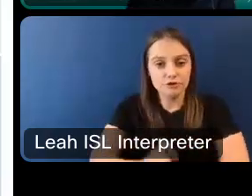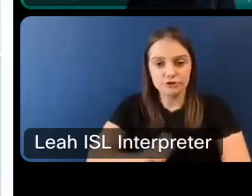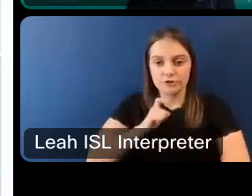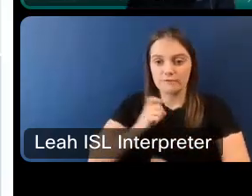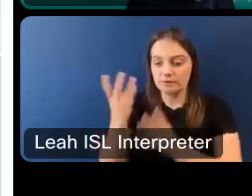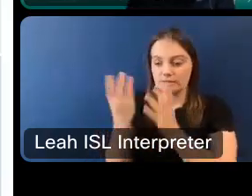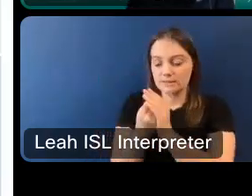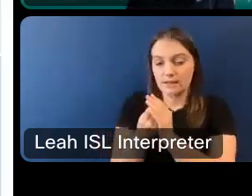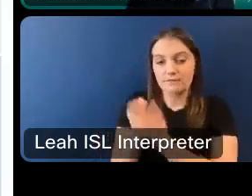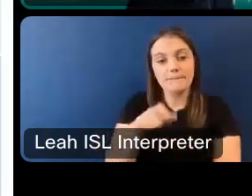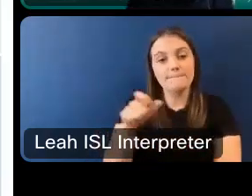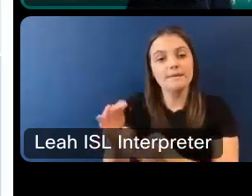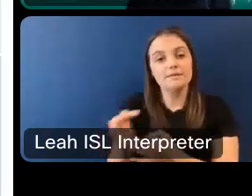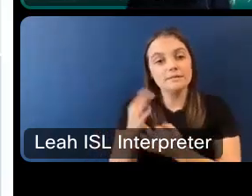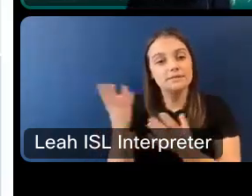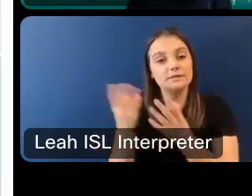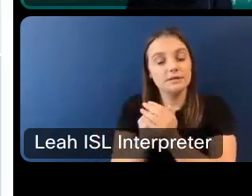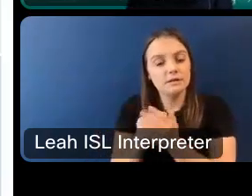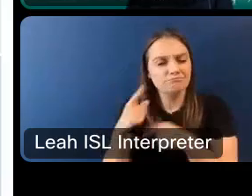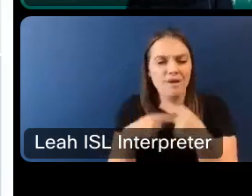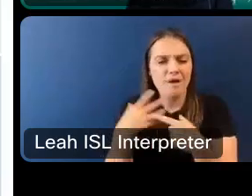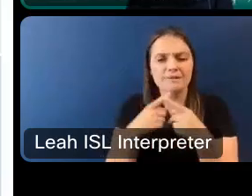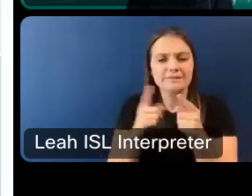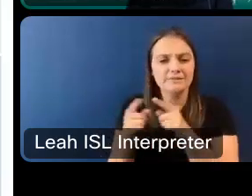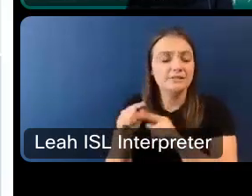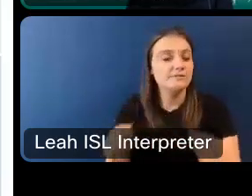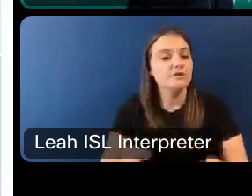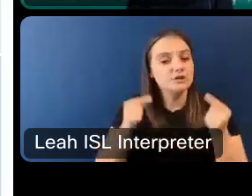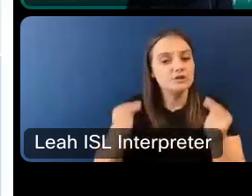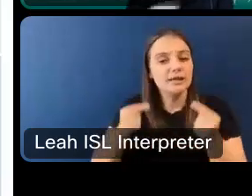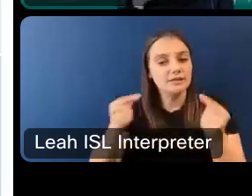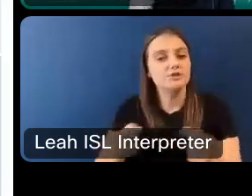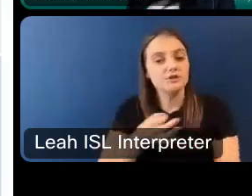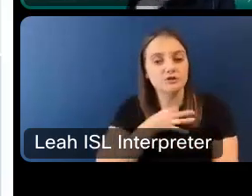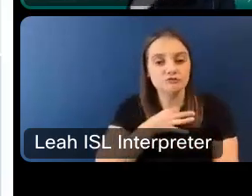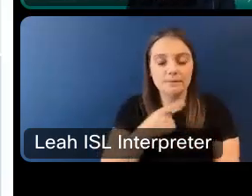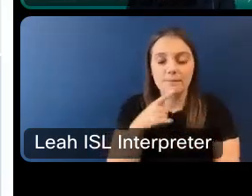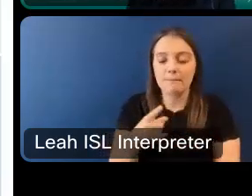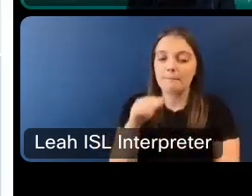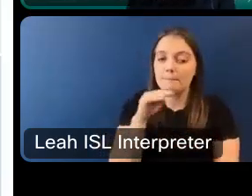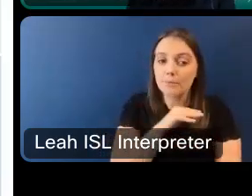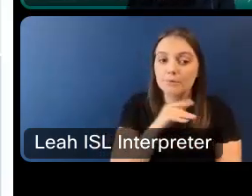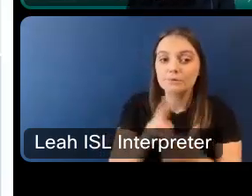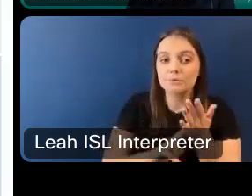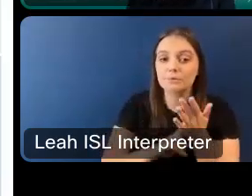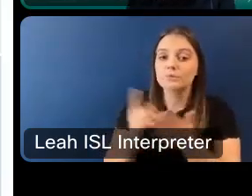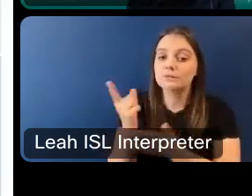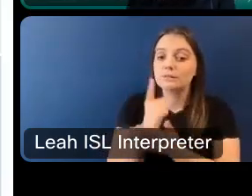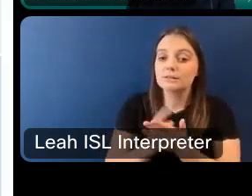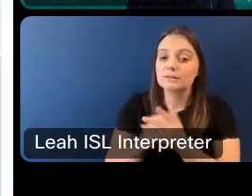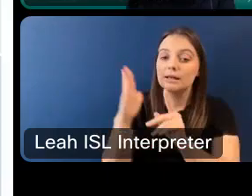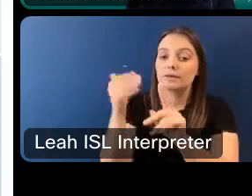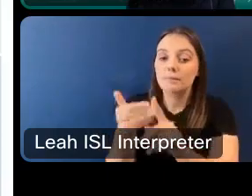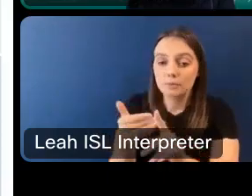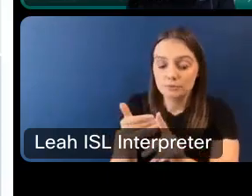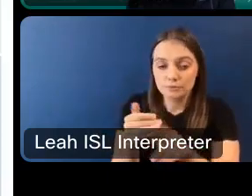safety together. There's always challenges and risks for everything, and it's really, really important that you know, when you're using that design approach, that you're aware